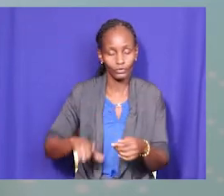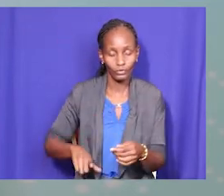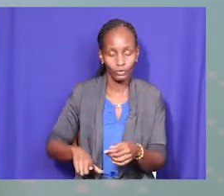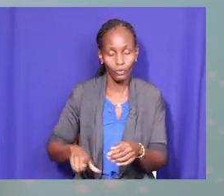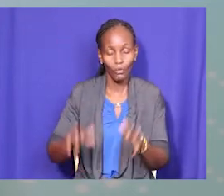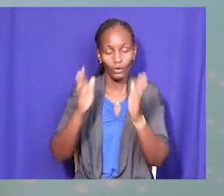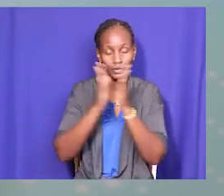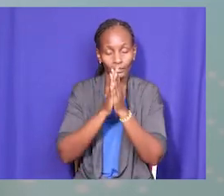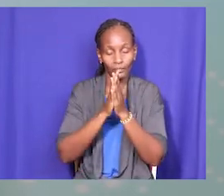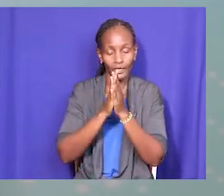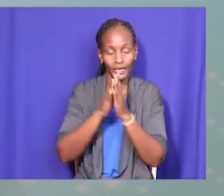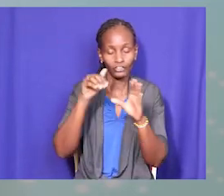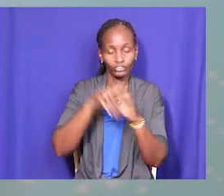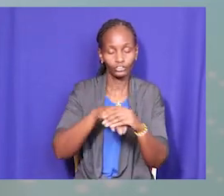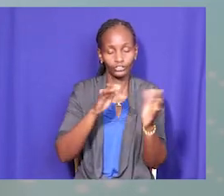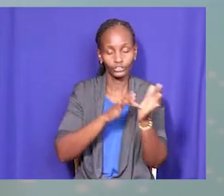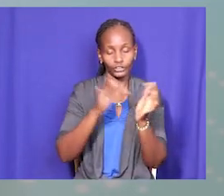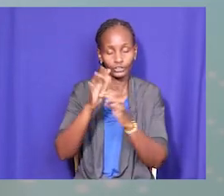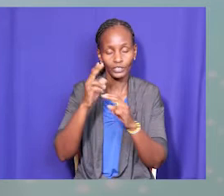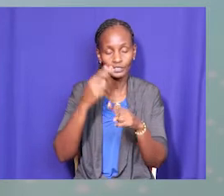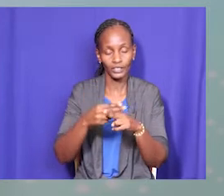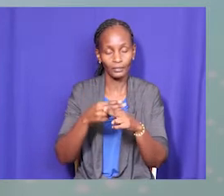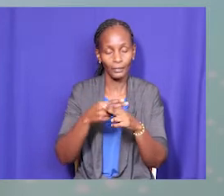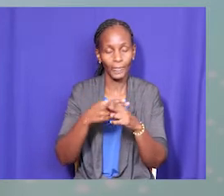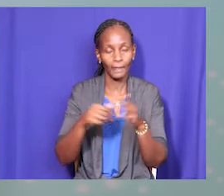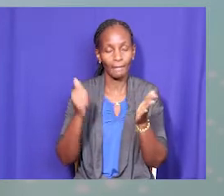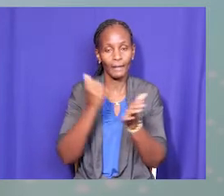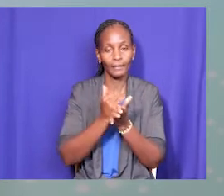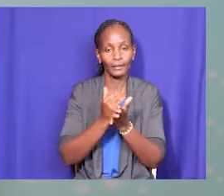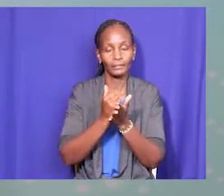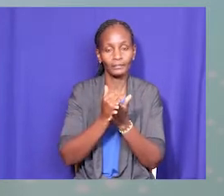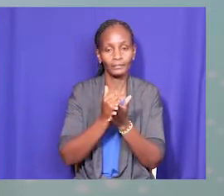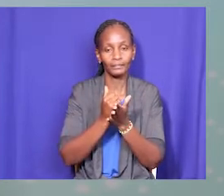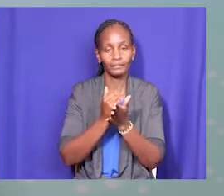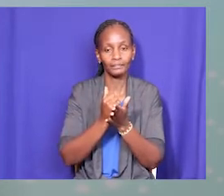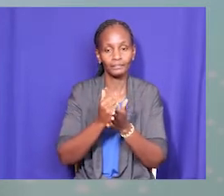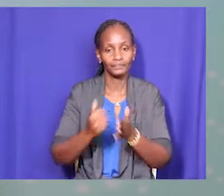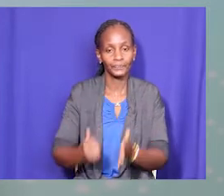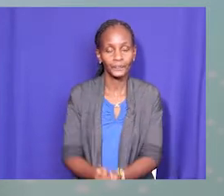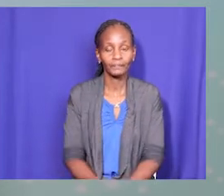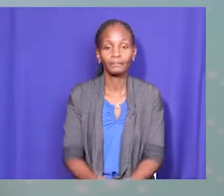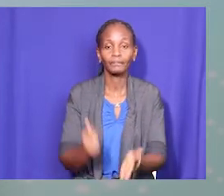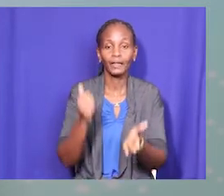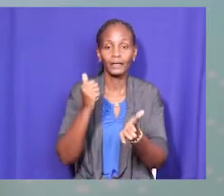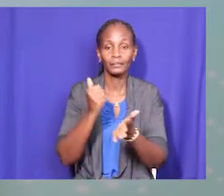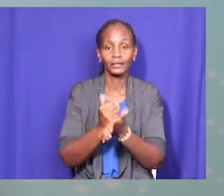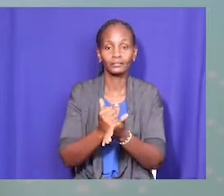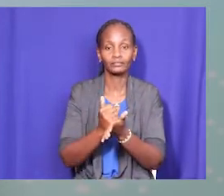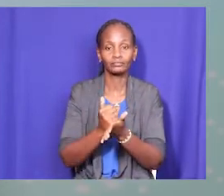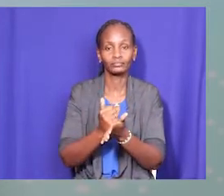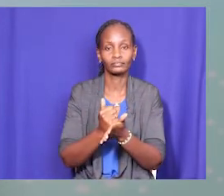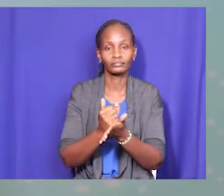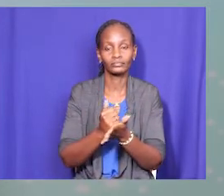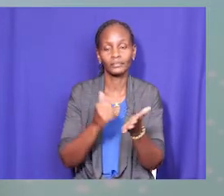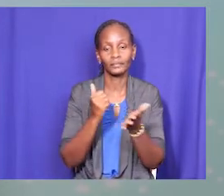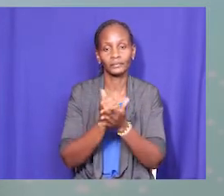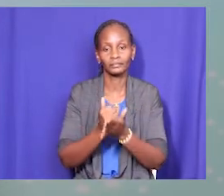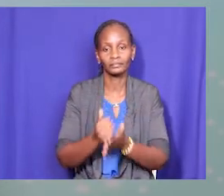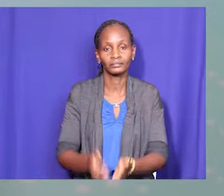pray this in Jesus' name. Amen. Amen and